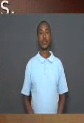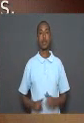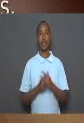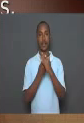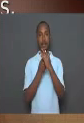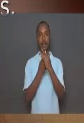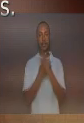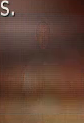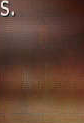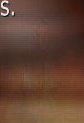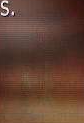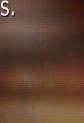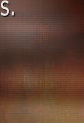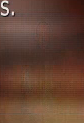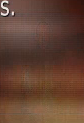Begin.